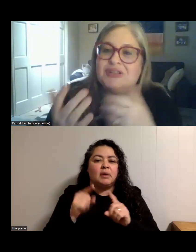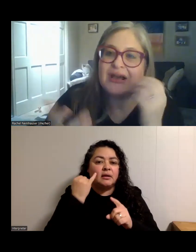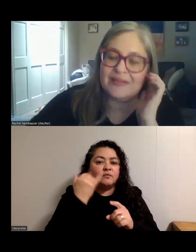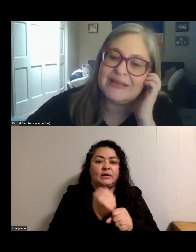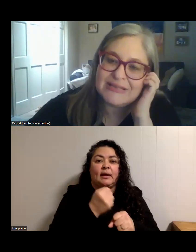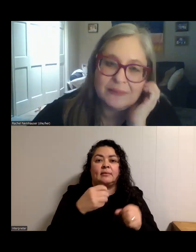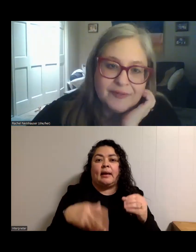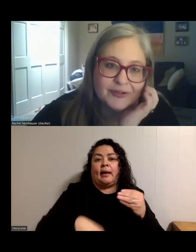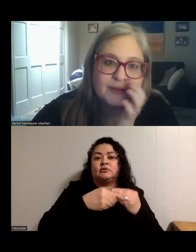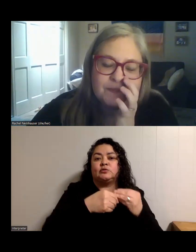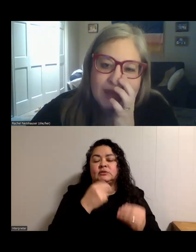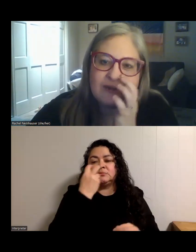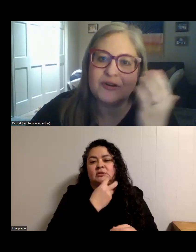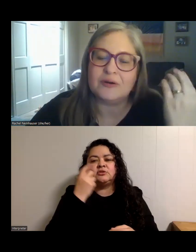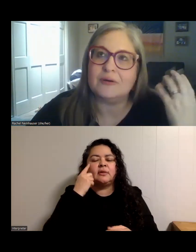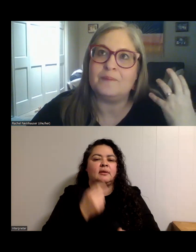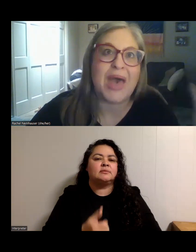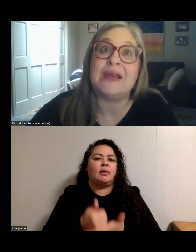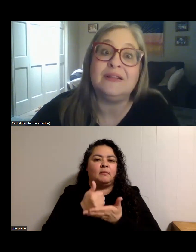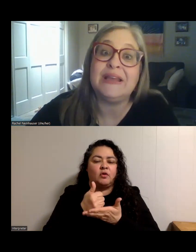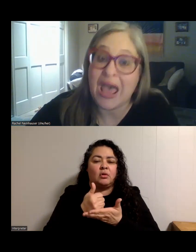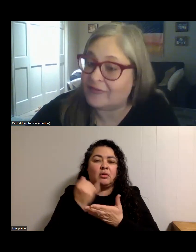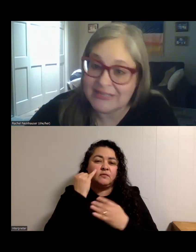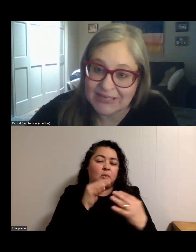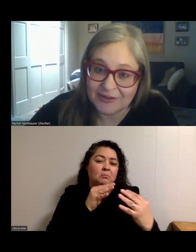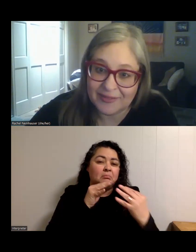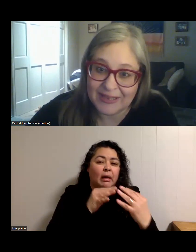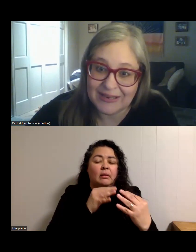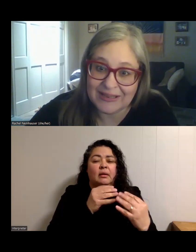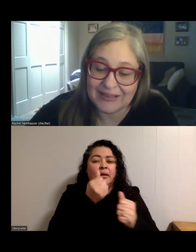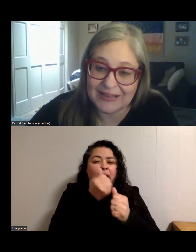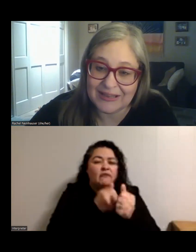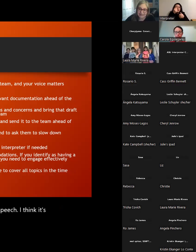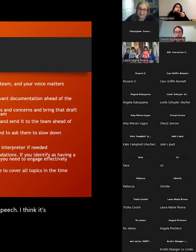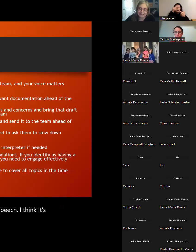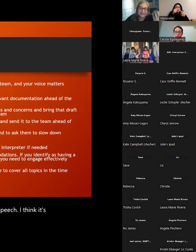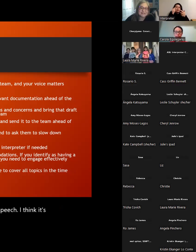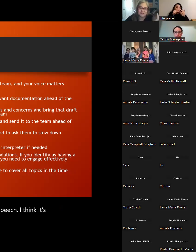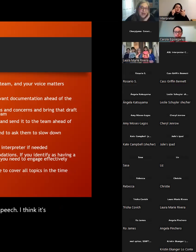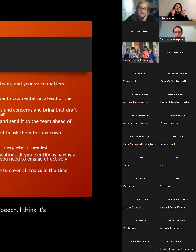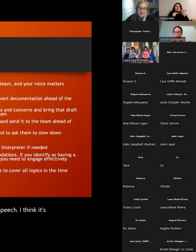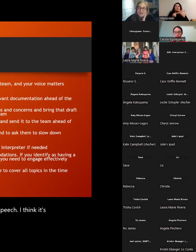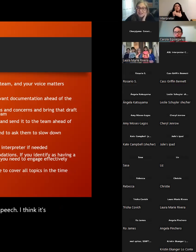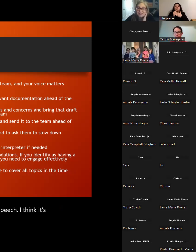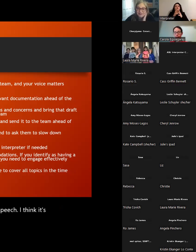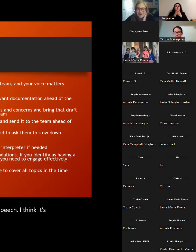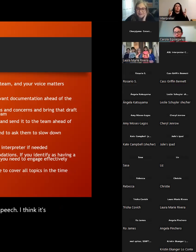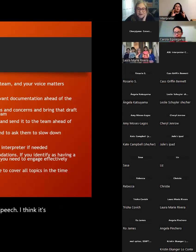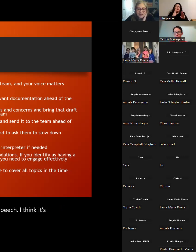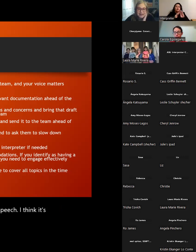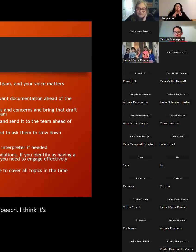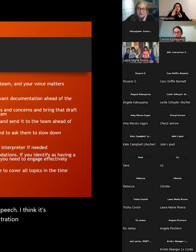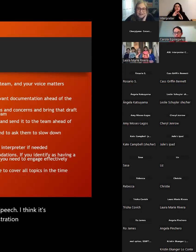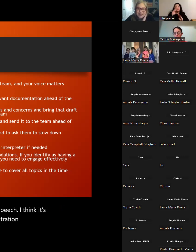speech i think it's helpful and if you're battling every single thing it it leads to a lot of frustration for